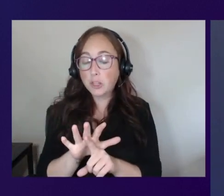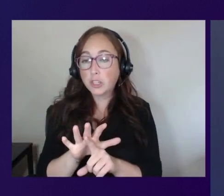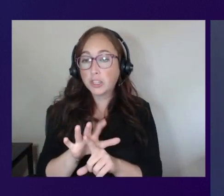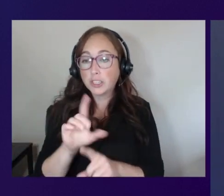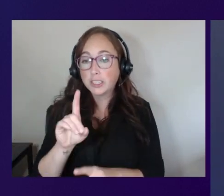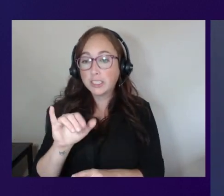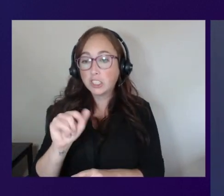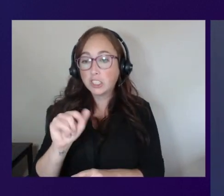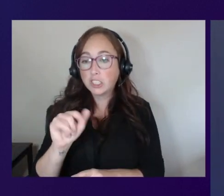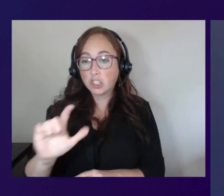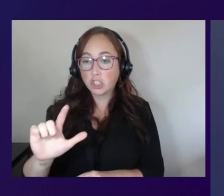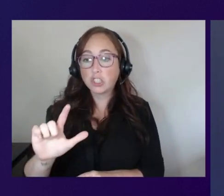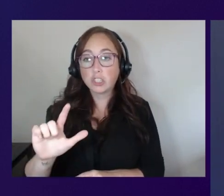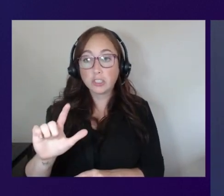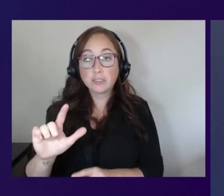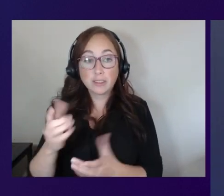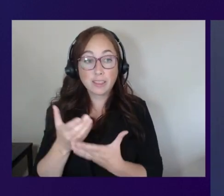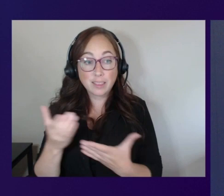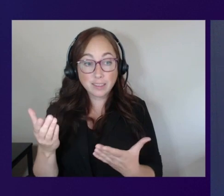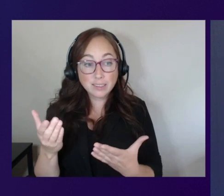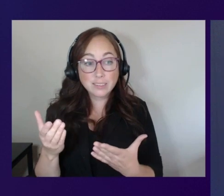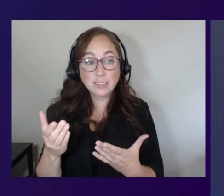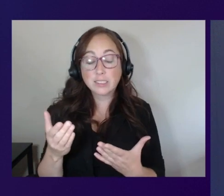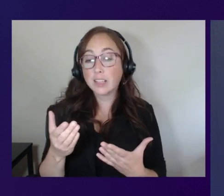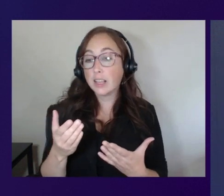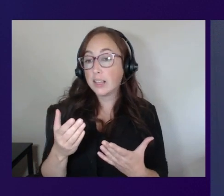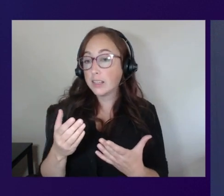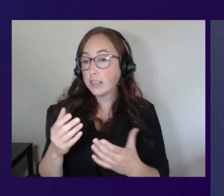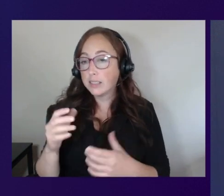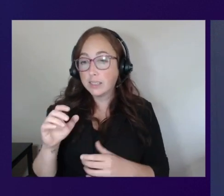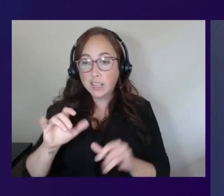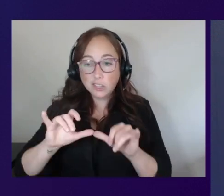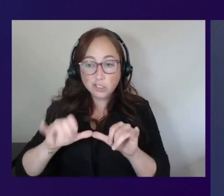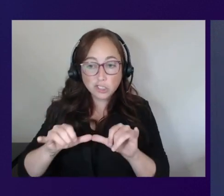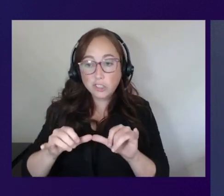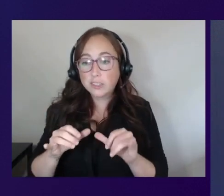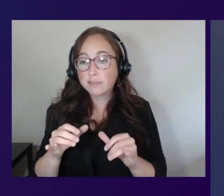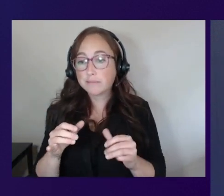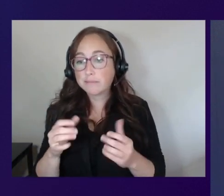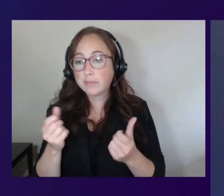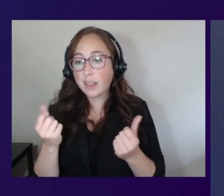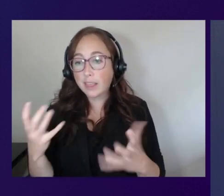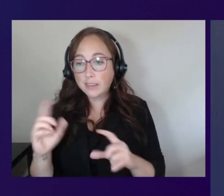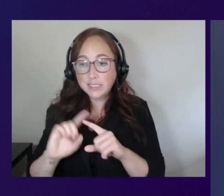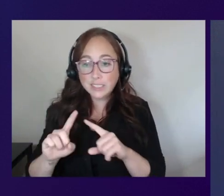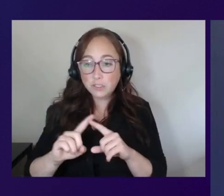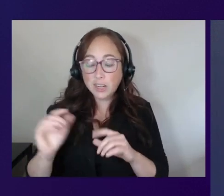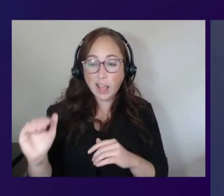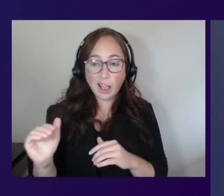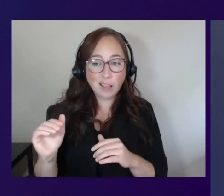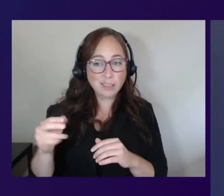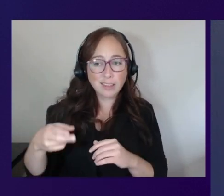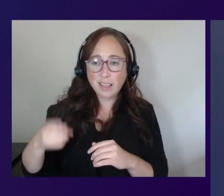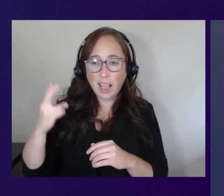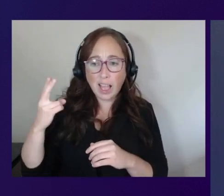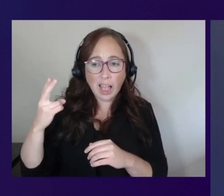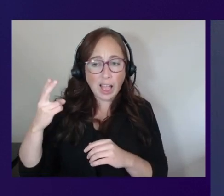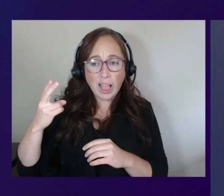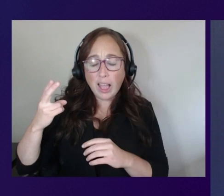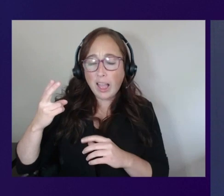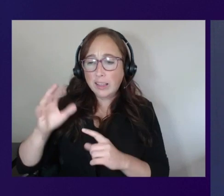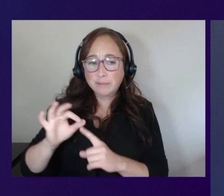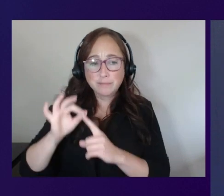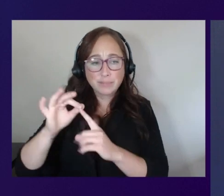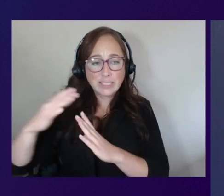as I said earlier, model-based systems engineering, a lot of high-end graphics design